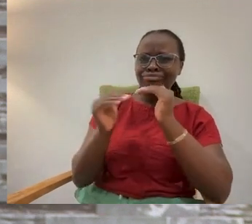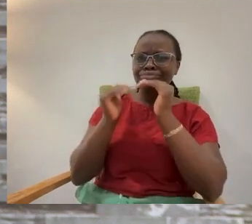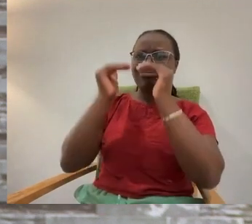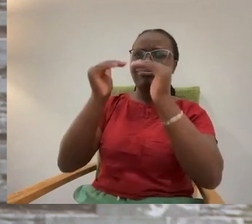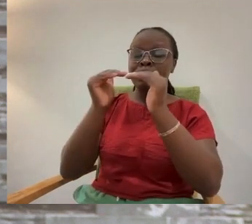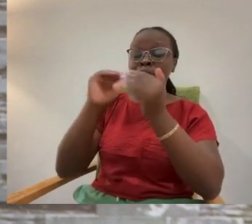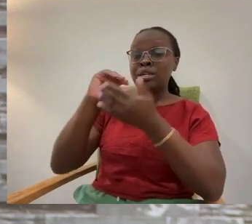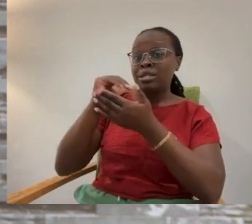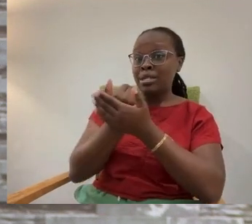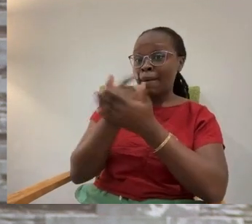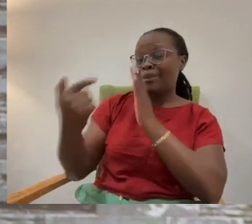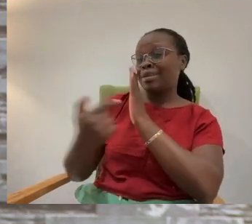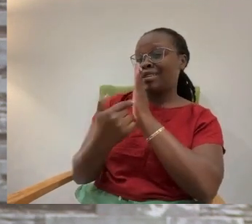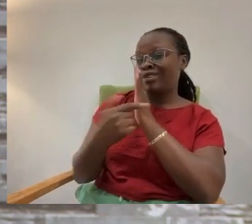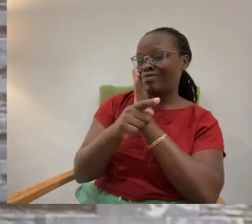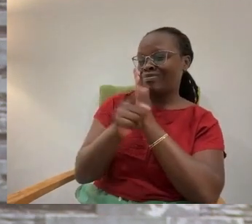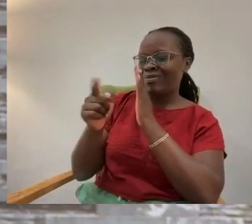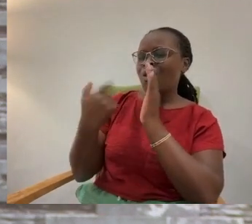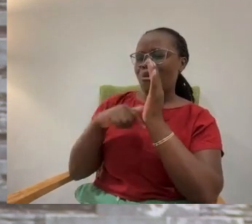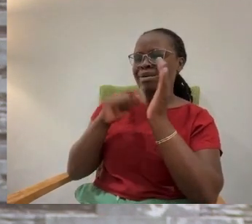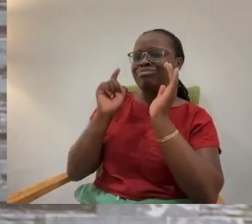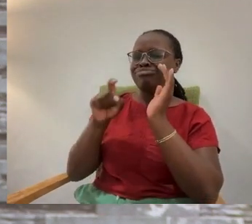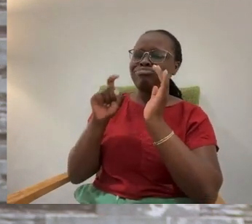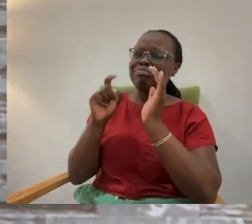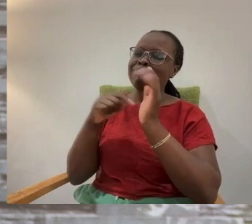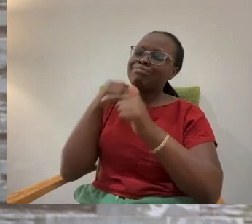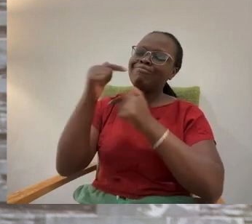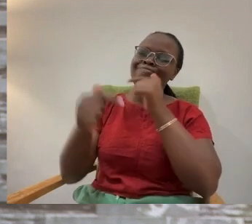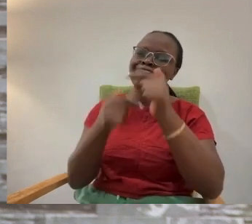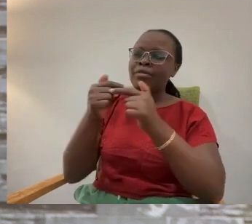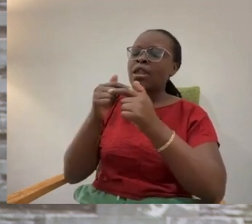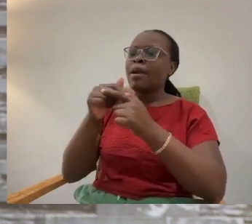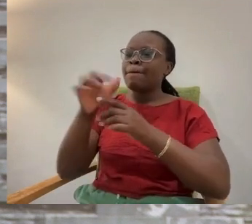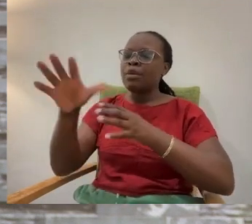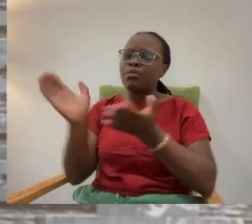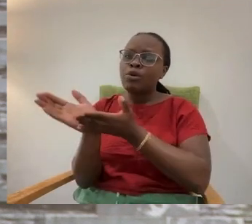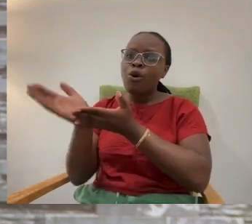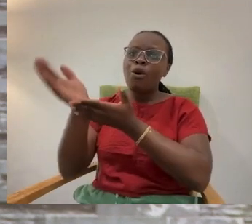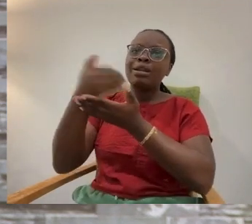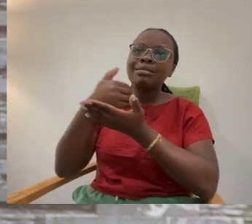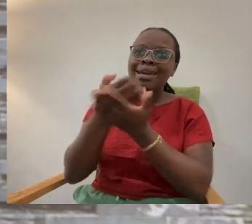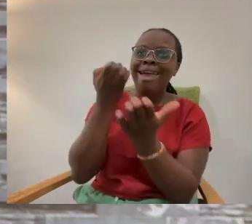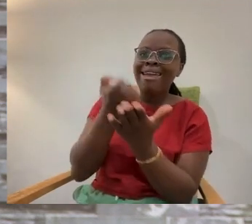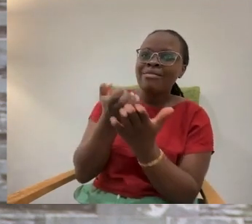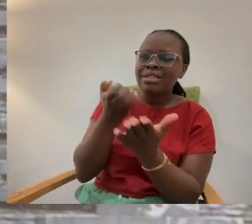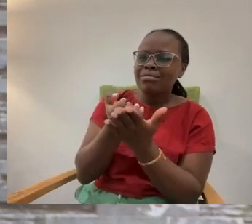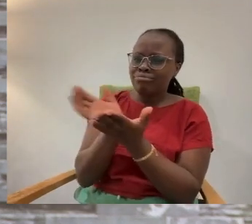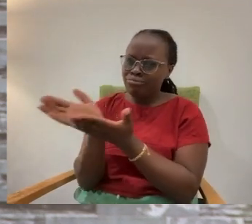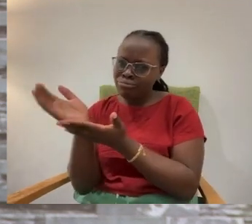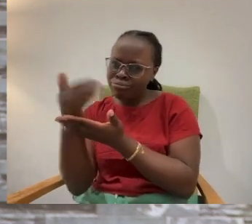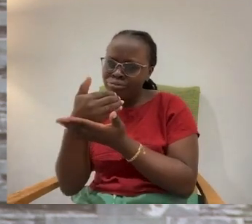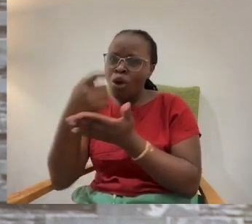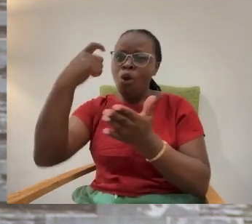the technology, we might still need to collect some evidence in terms of learning, in terms of cost, and there are so